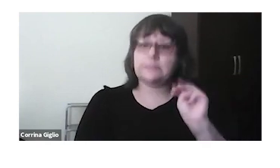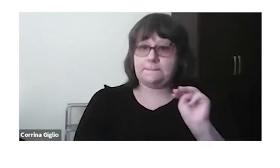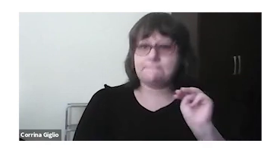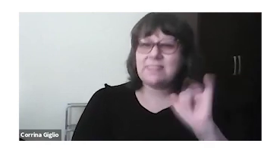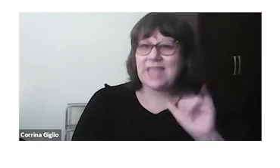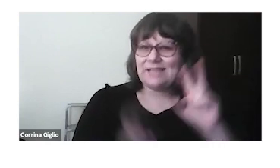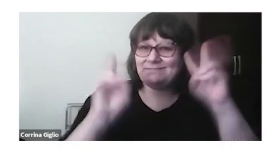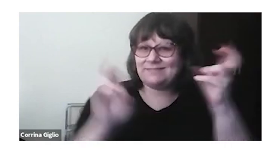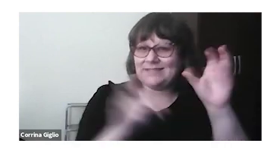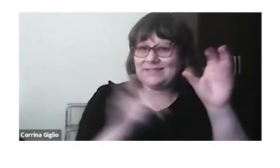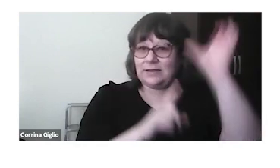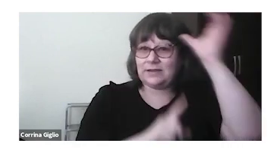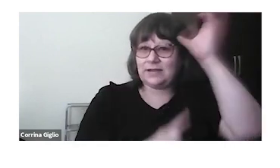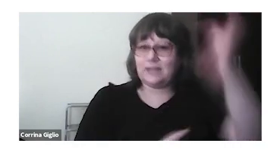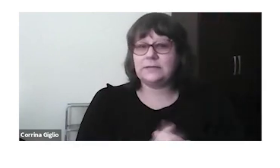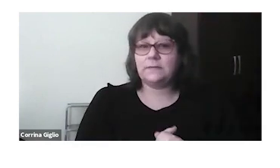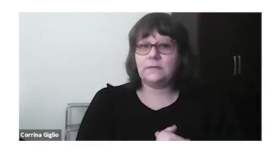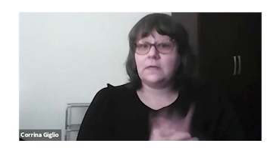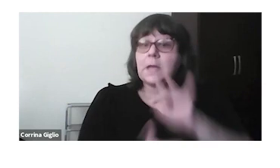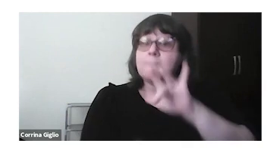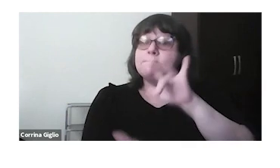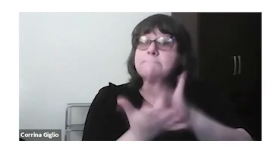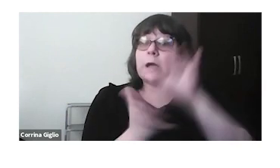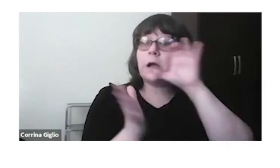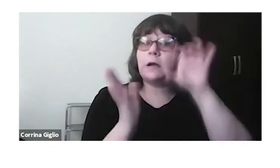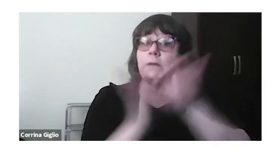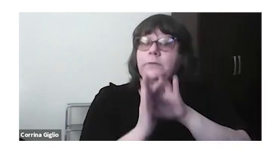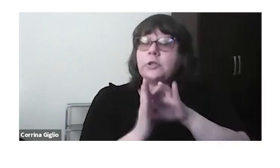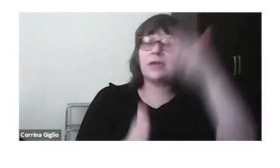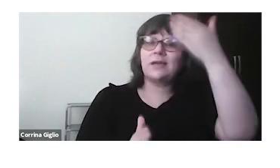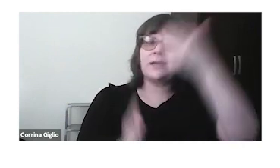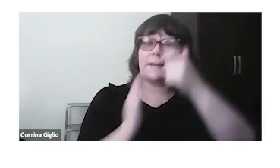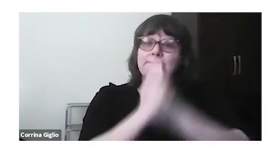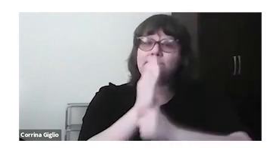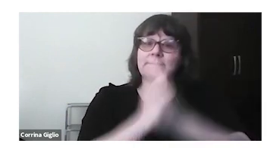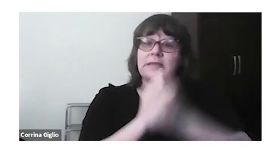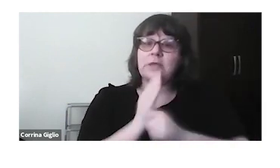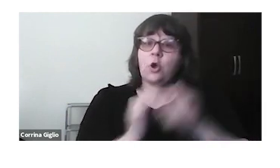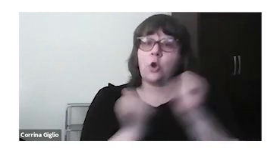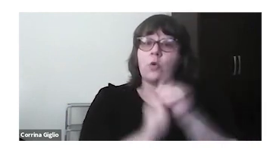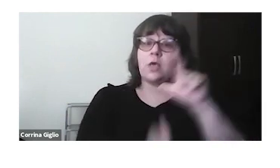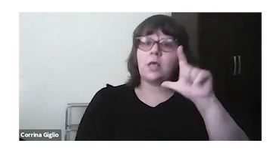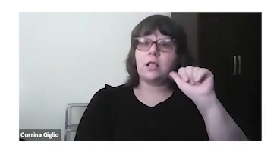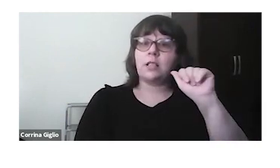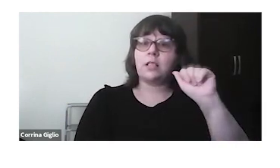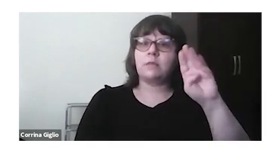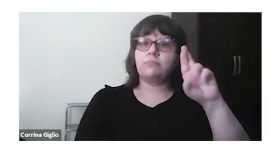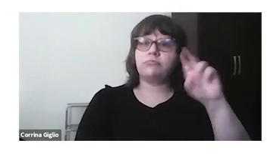on the middle image, you see a Vogue cover with LeBron James and Gisele